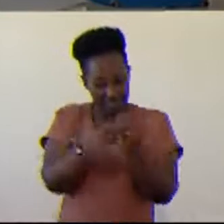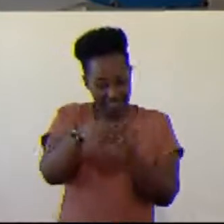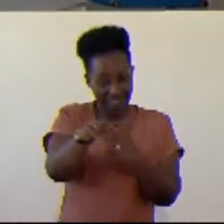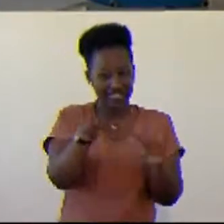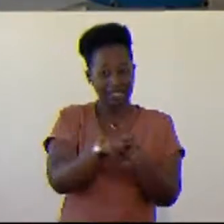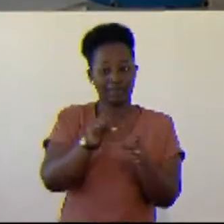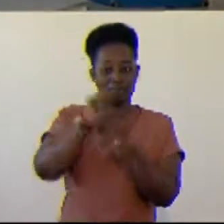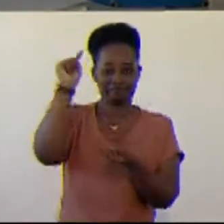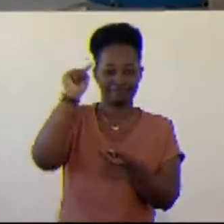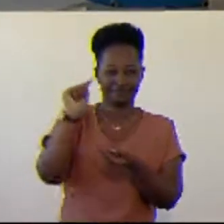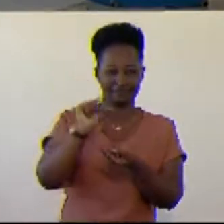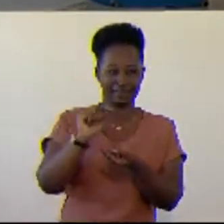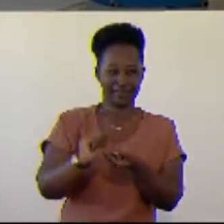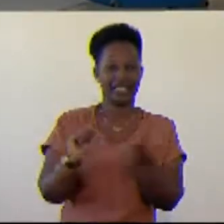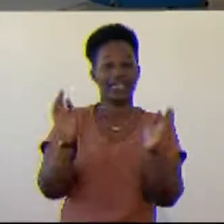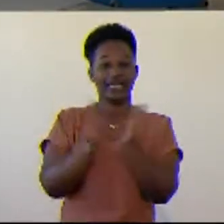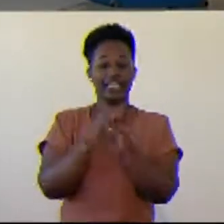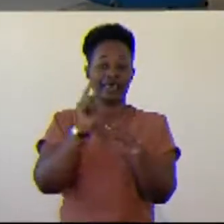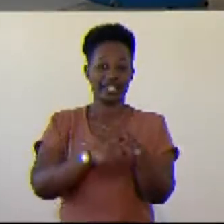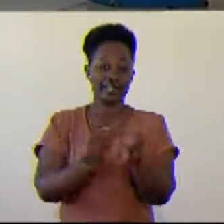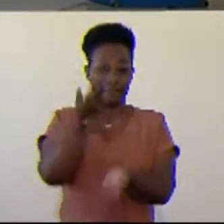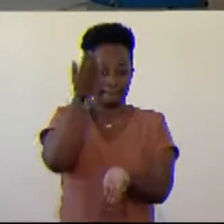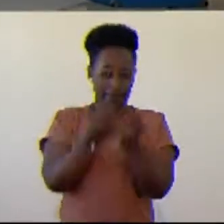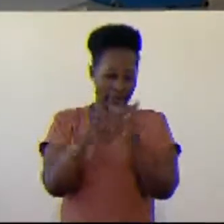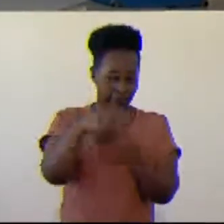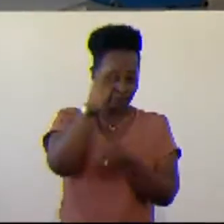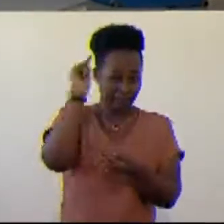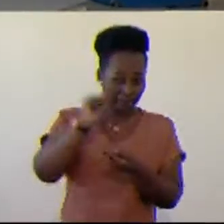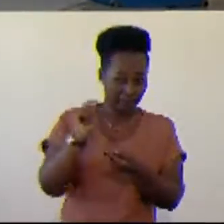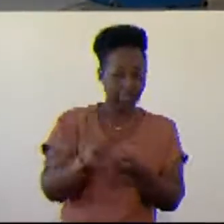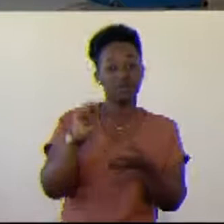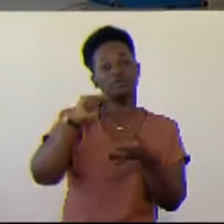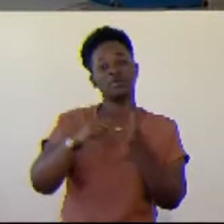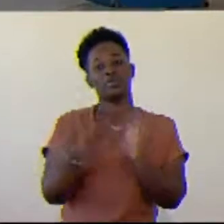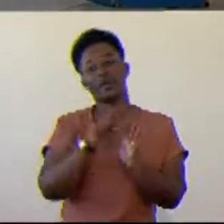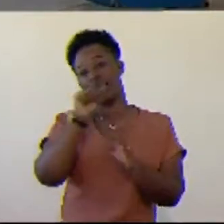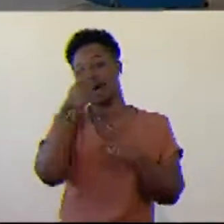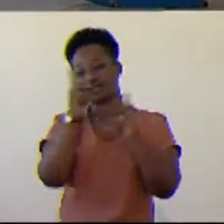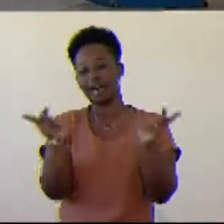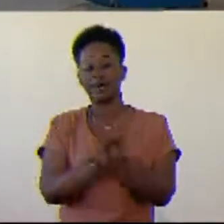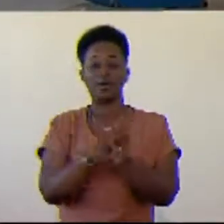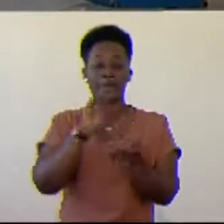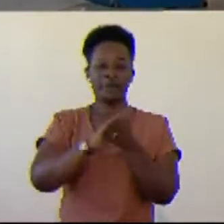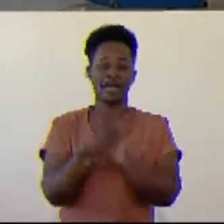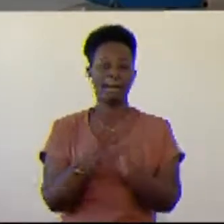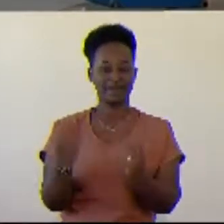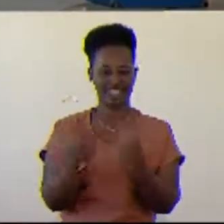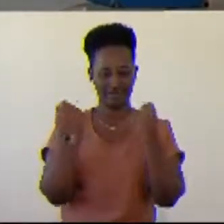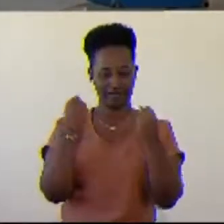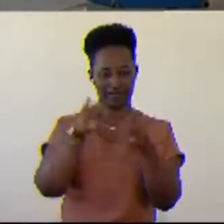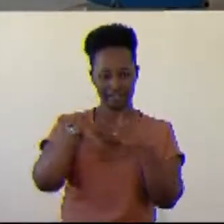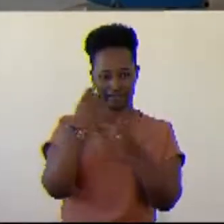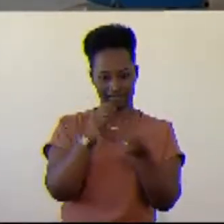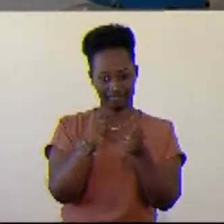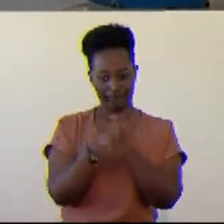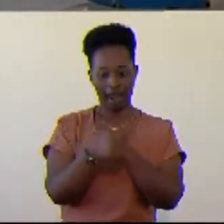also reduce. And when the weight on this side reduces, it means the other side becomes heavier. So the candle rotates on